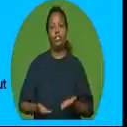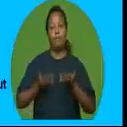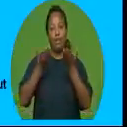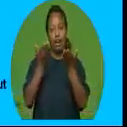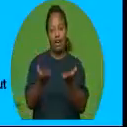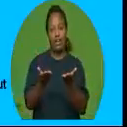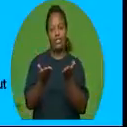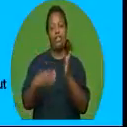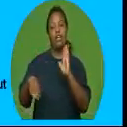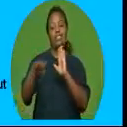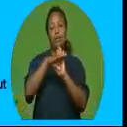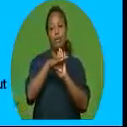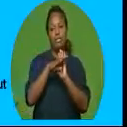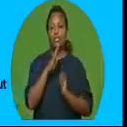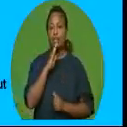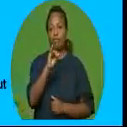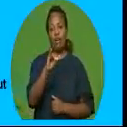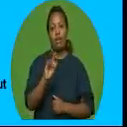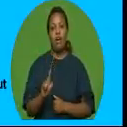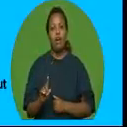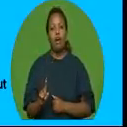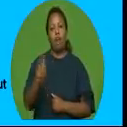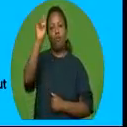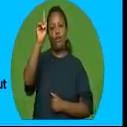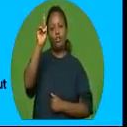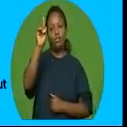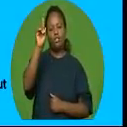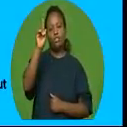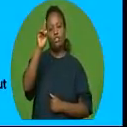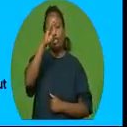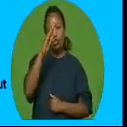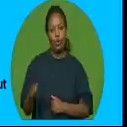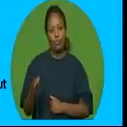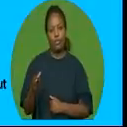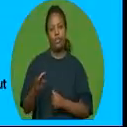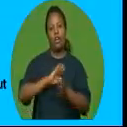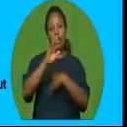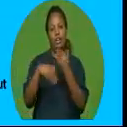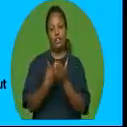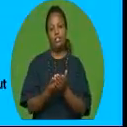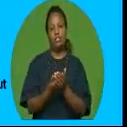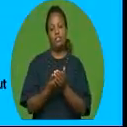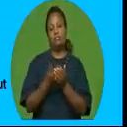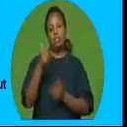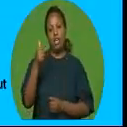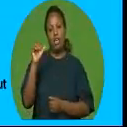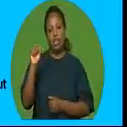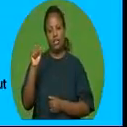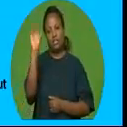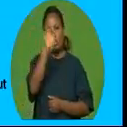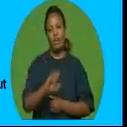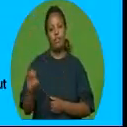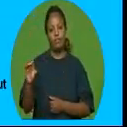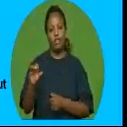output supplied is represented by an upward sloping aggregate supply AS